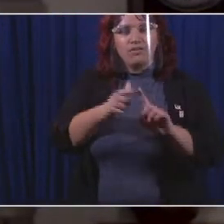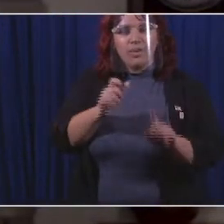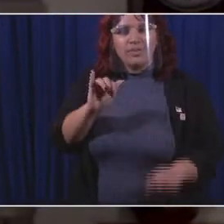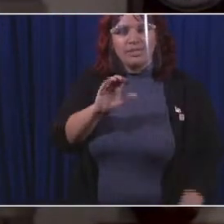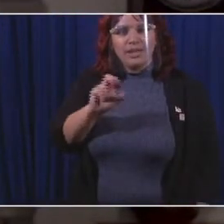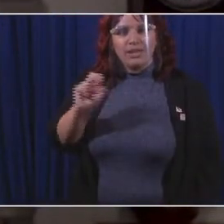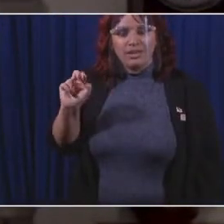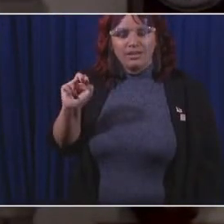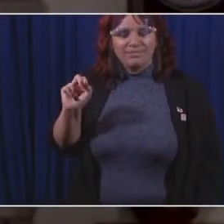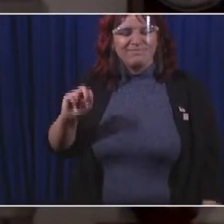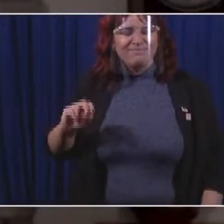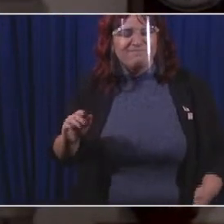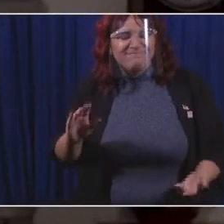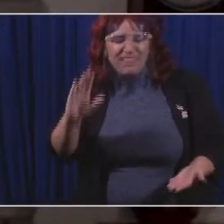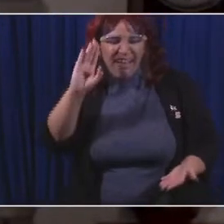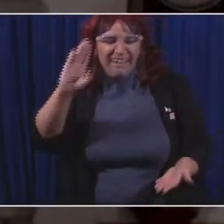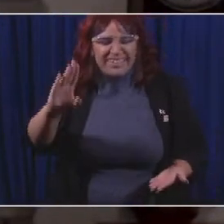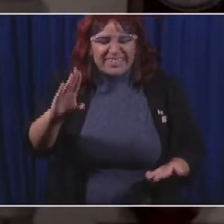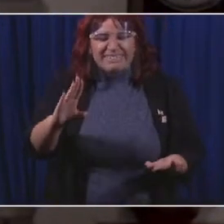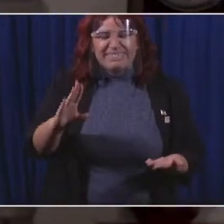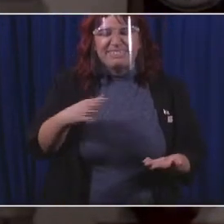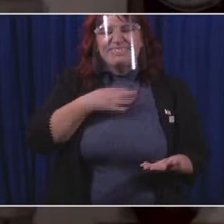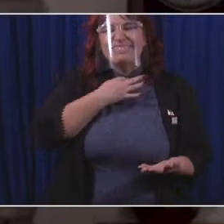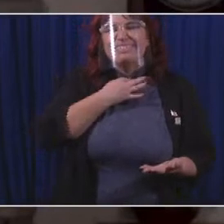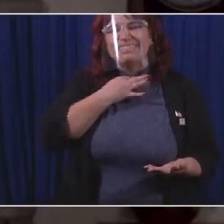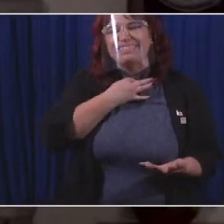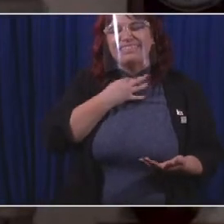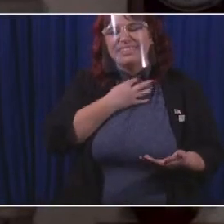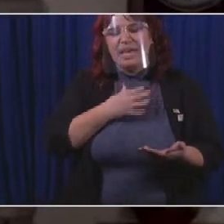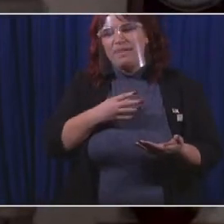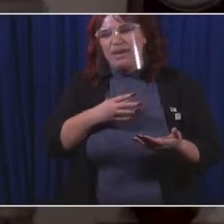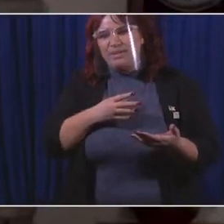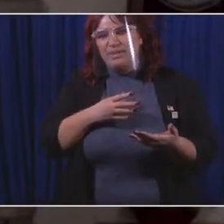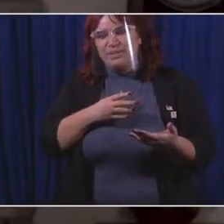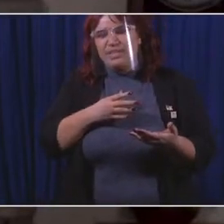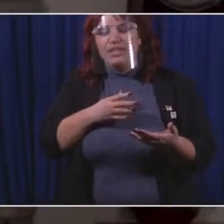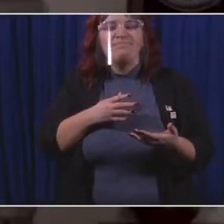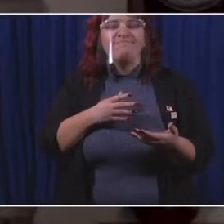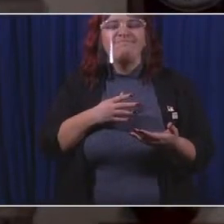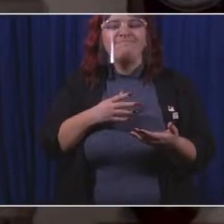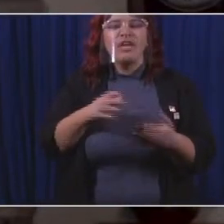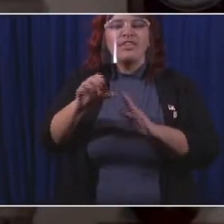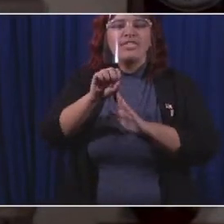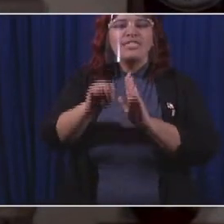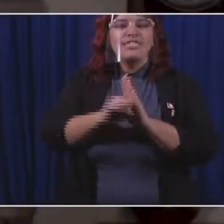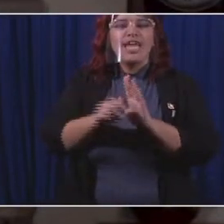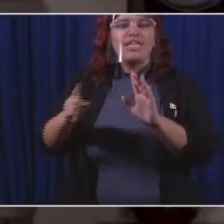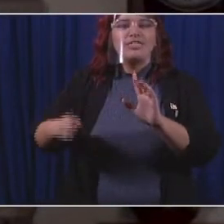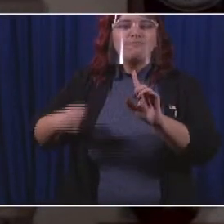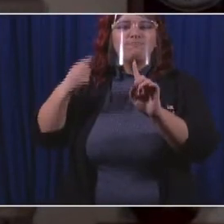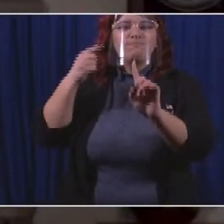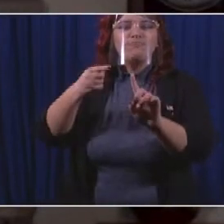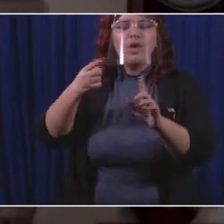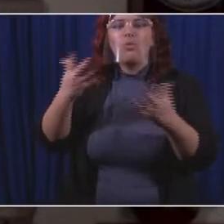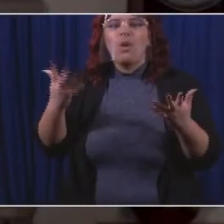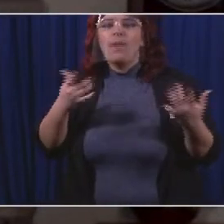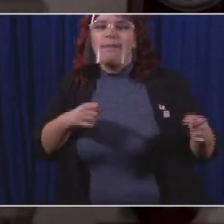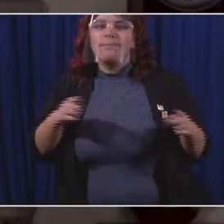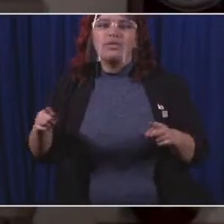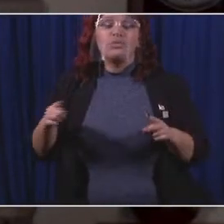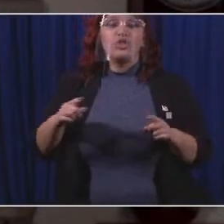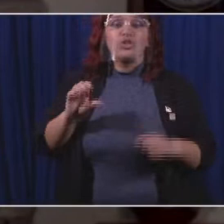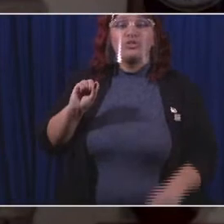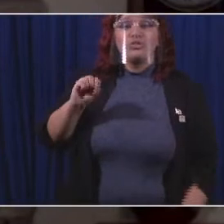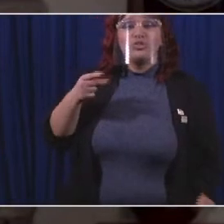any clarity yet with regard to the state's intentions about indoor winter sports. I know you talked about that last week, but I'm